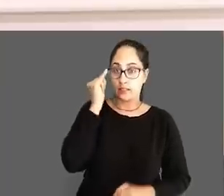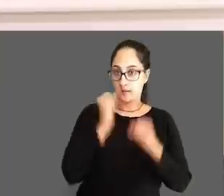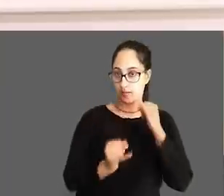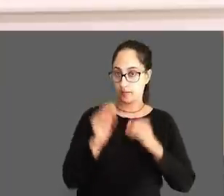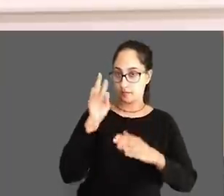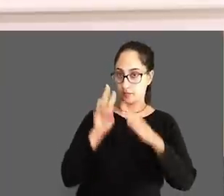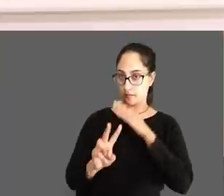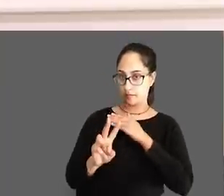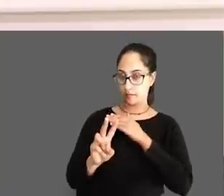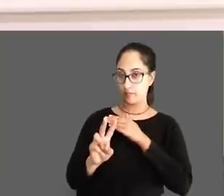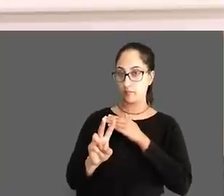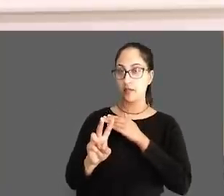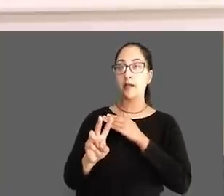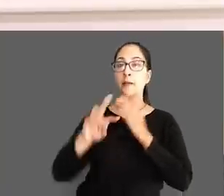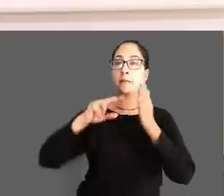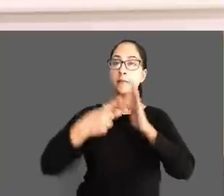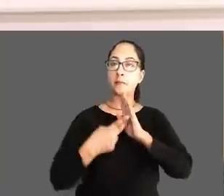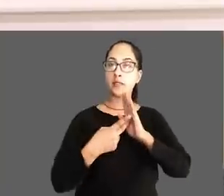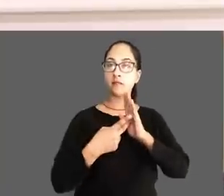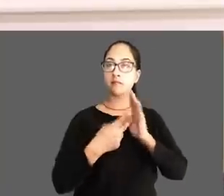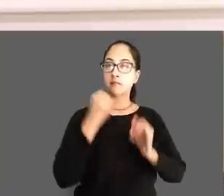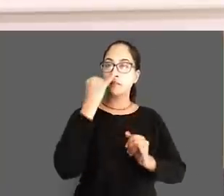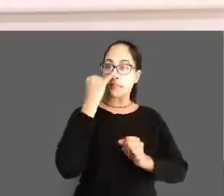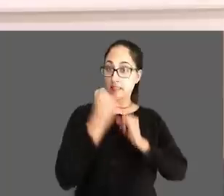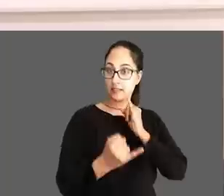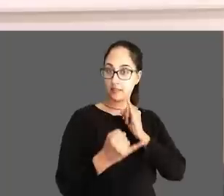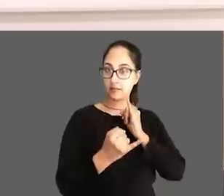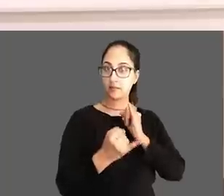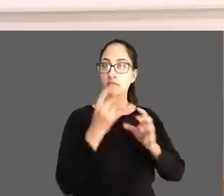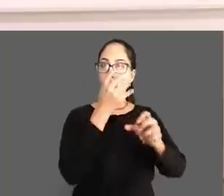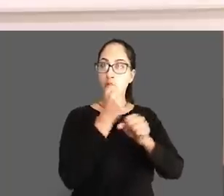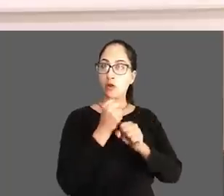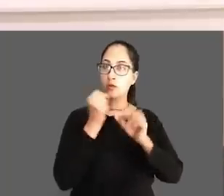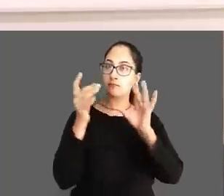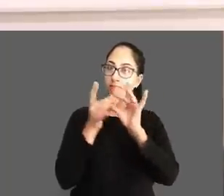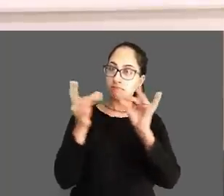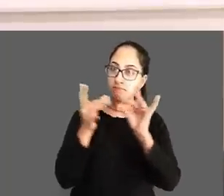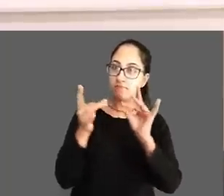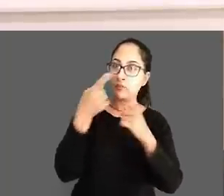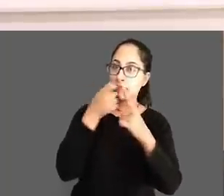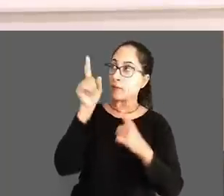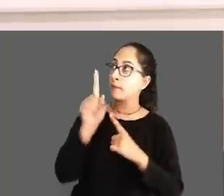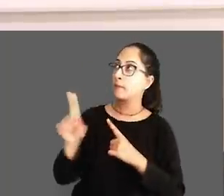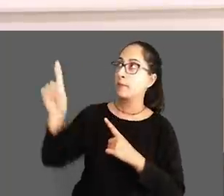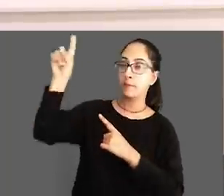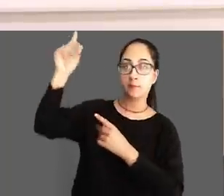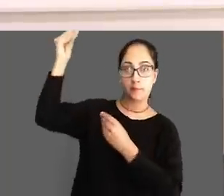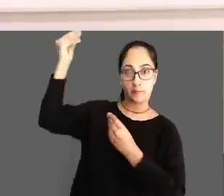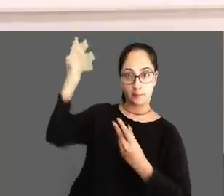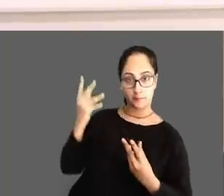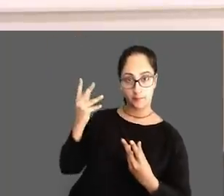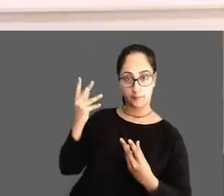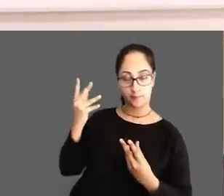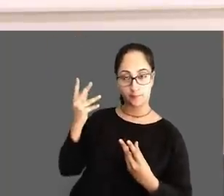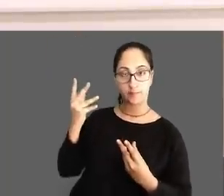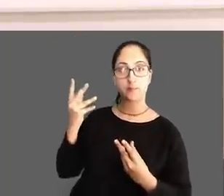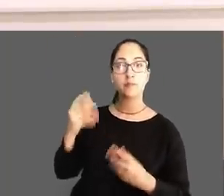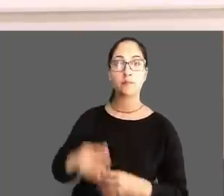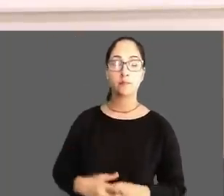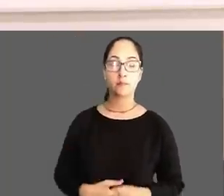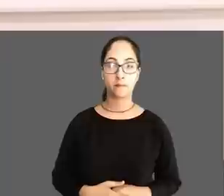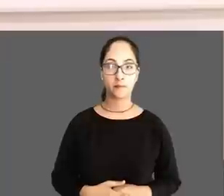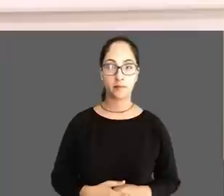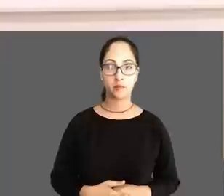receive revelation. The Shia belief in Imamate is that it is the Imam who has